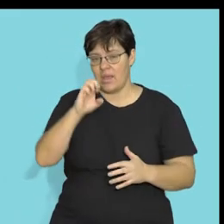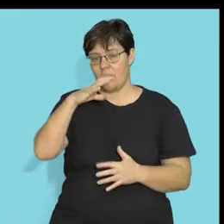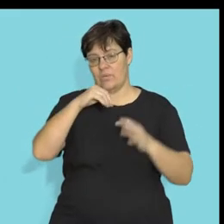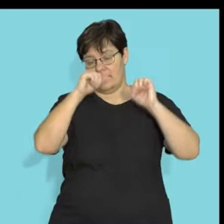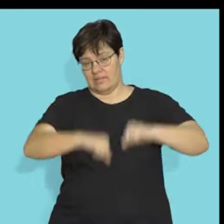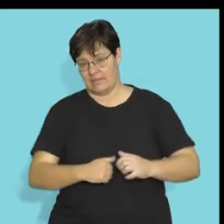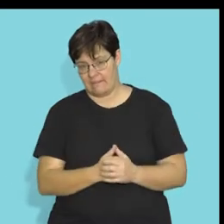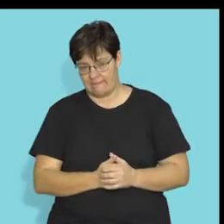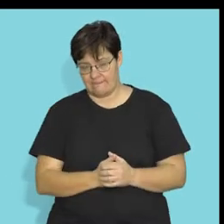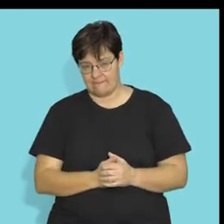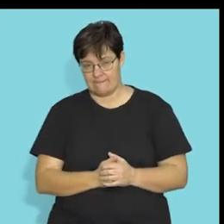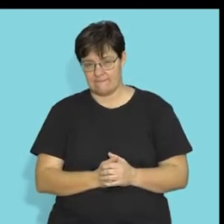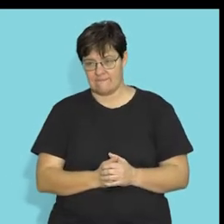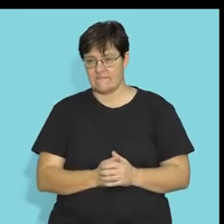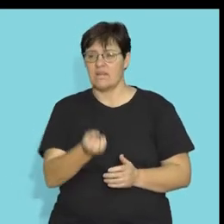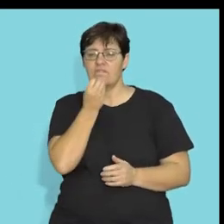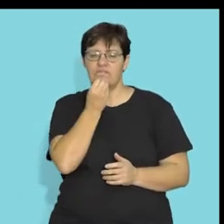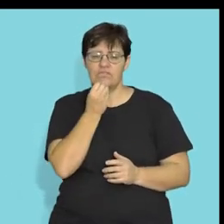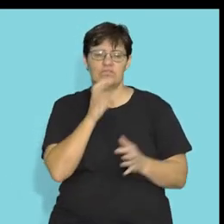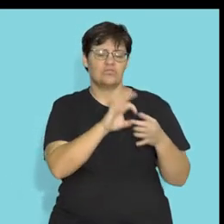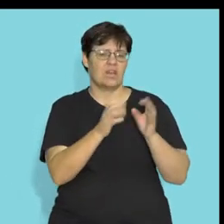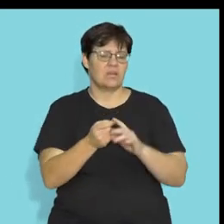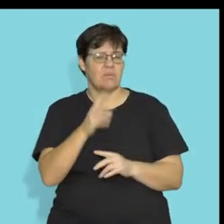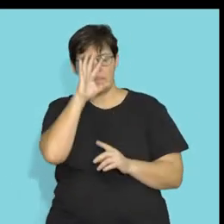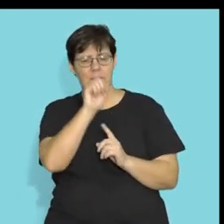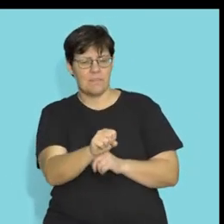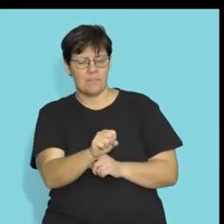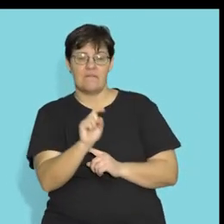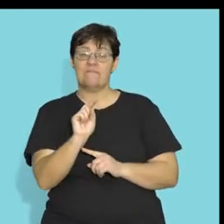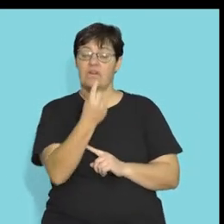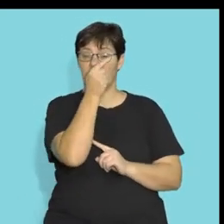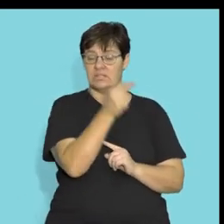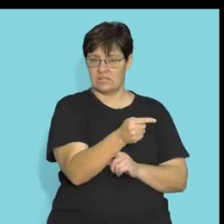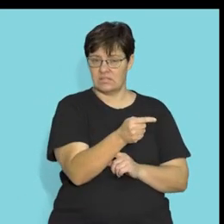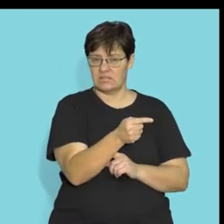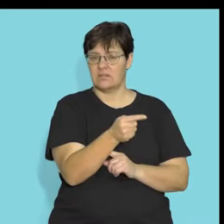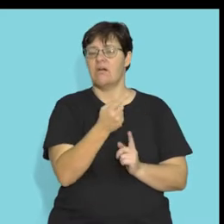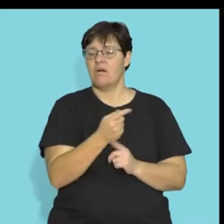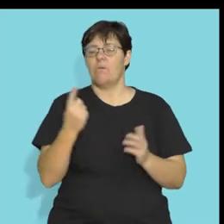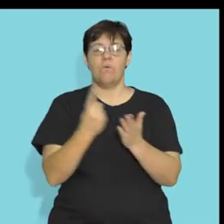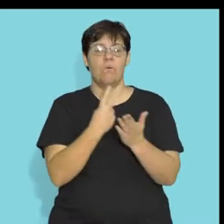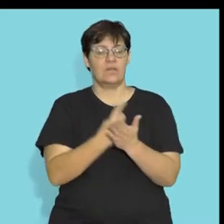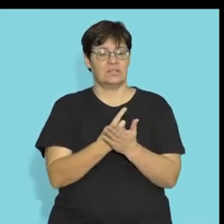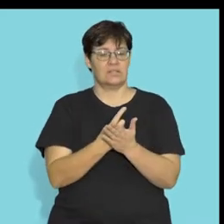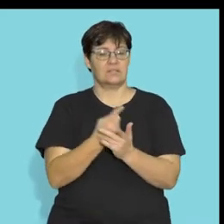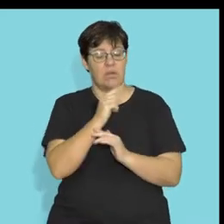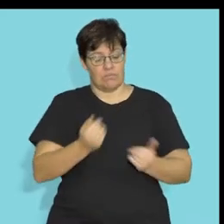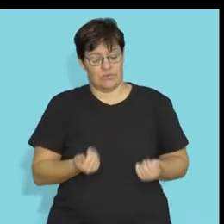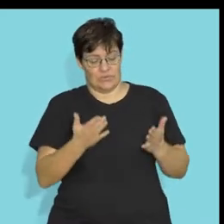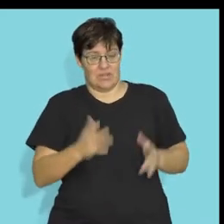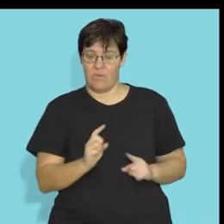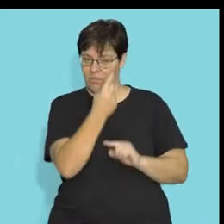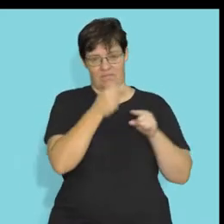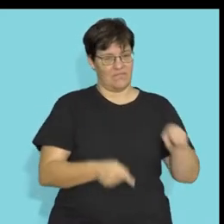ecosystem. So in a food chain, it's important that we recognize that the first organism in a food chain is always a